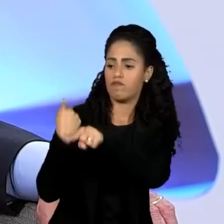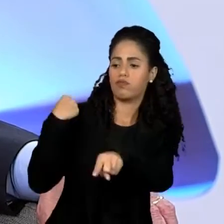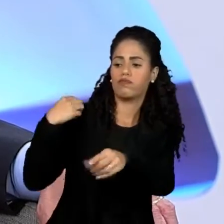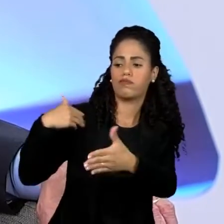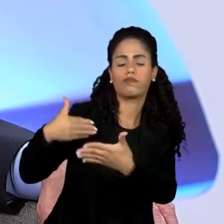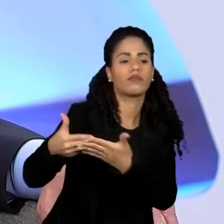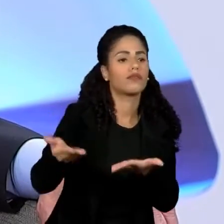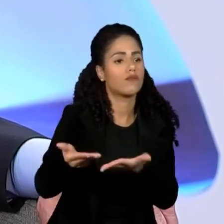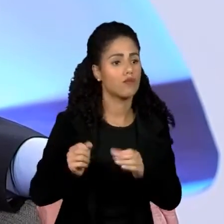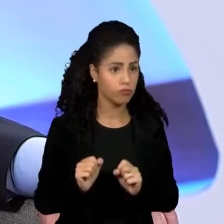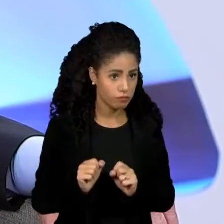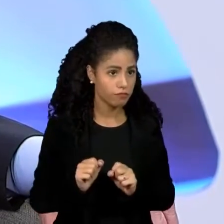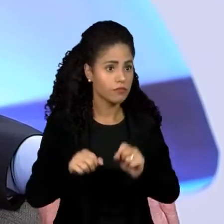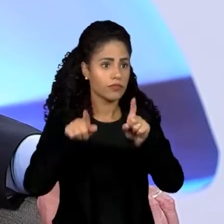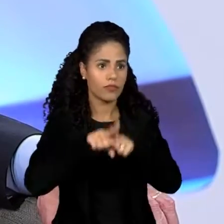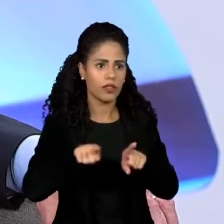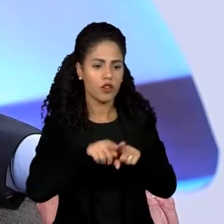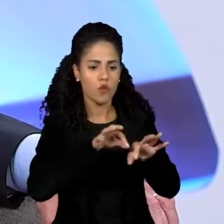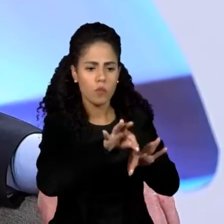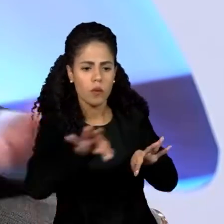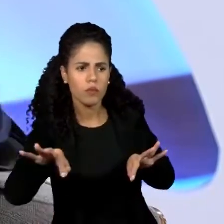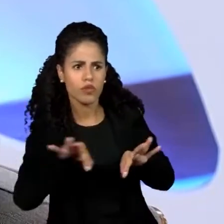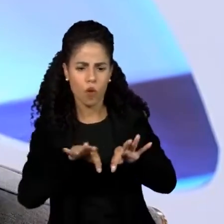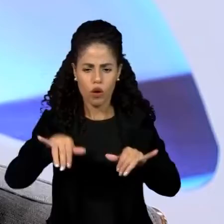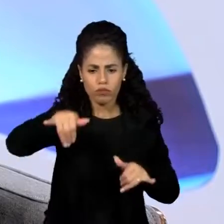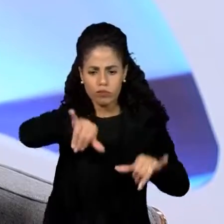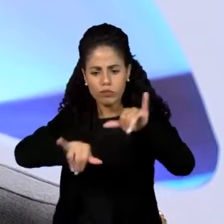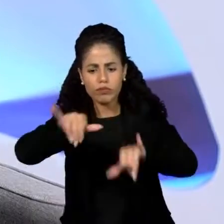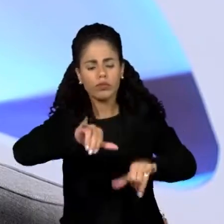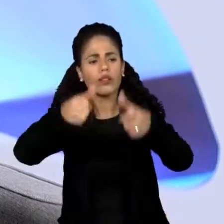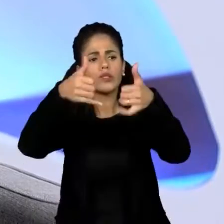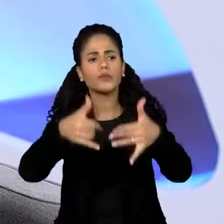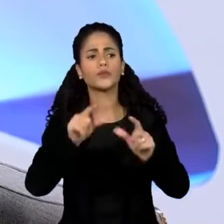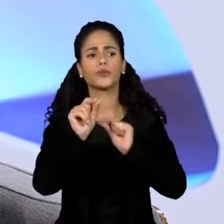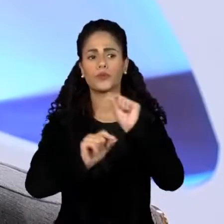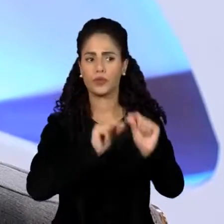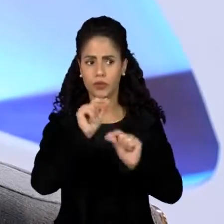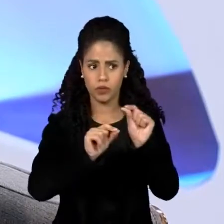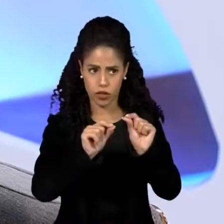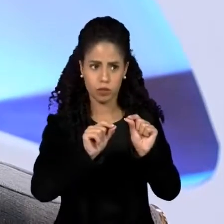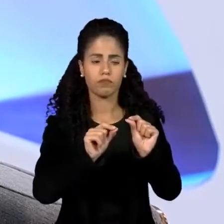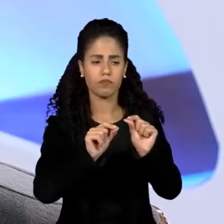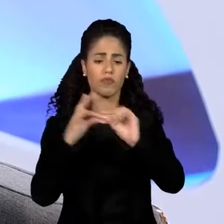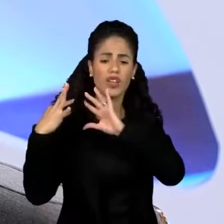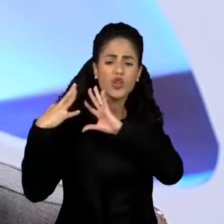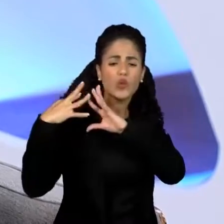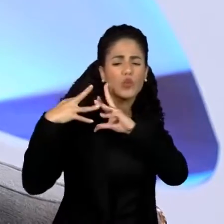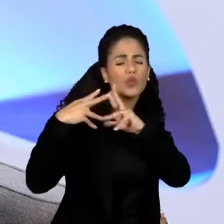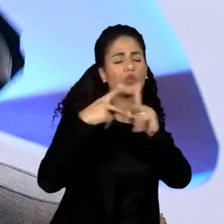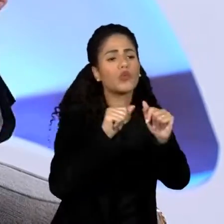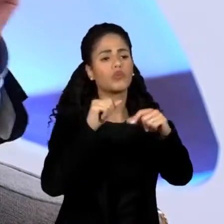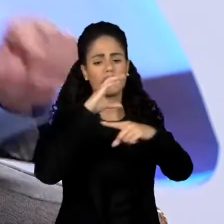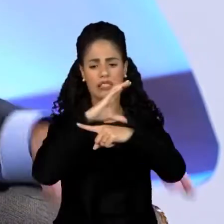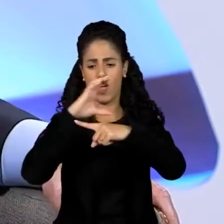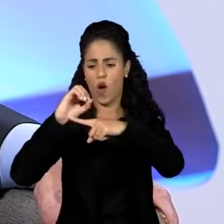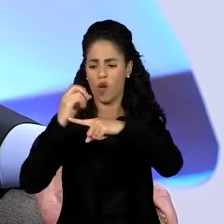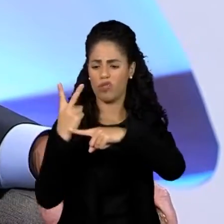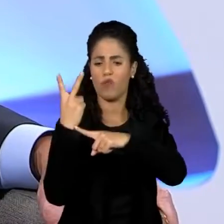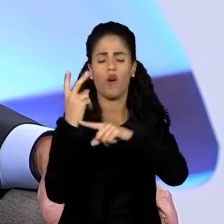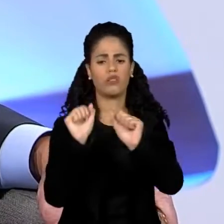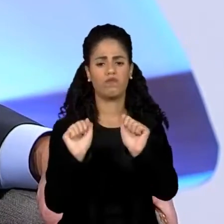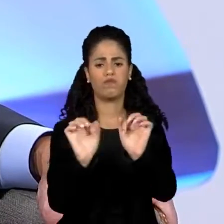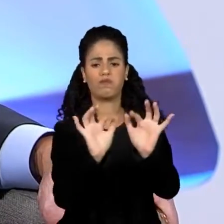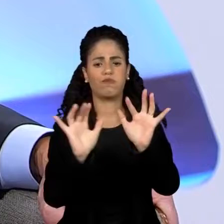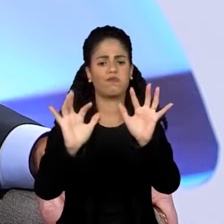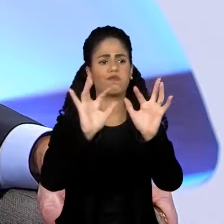a physicist, chemist, said that if you put these carbon in the atmosphere,